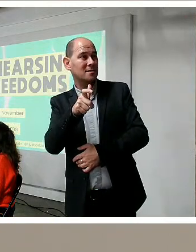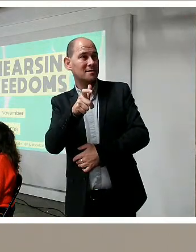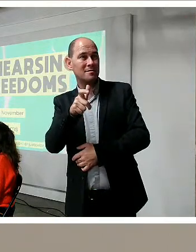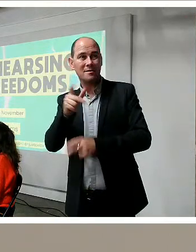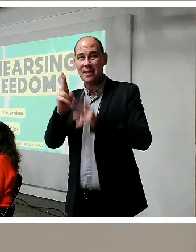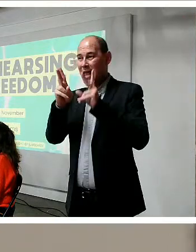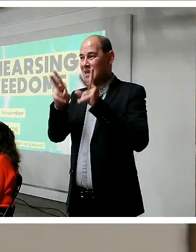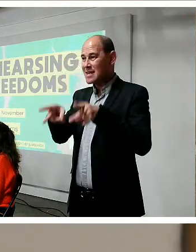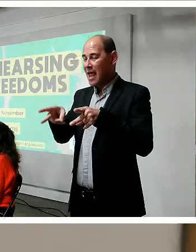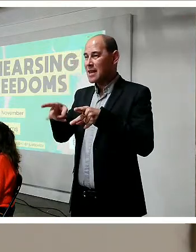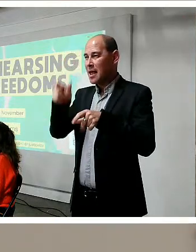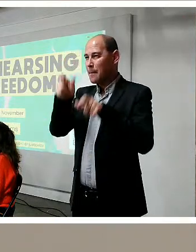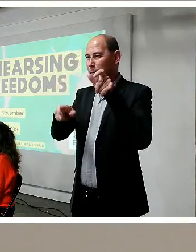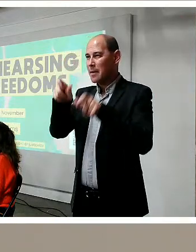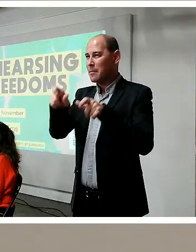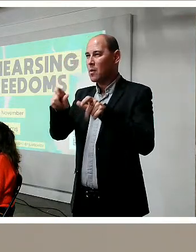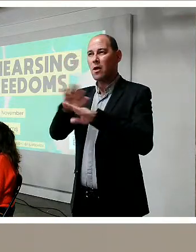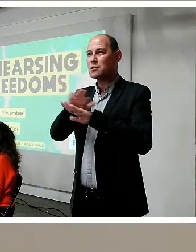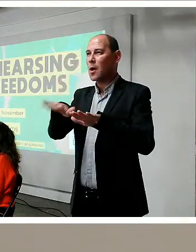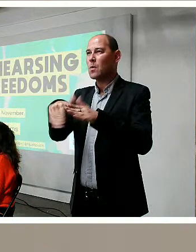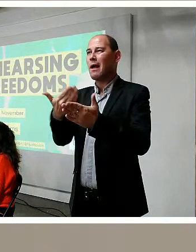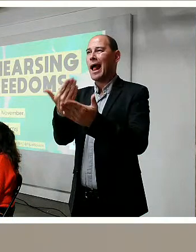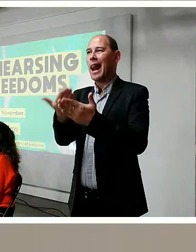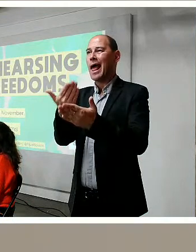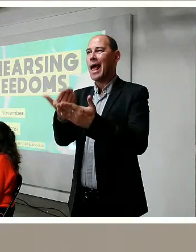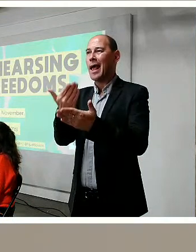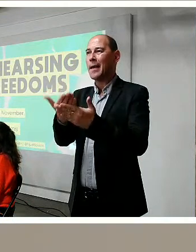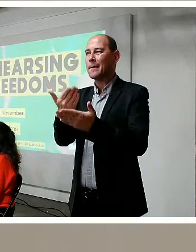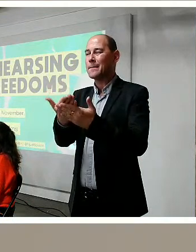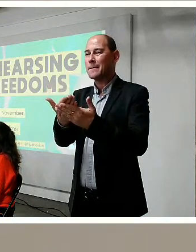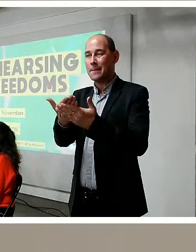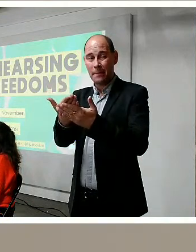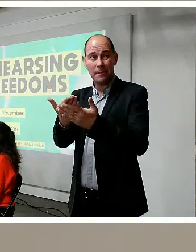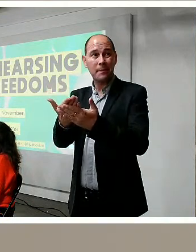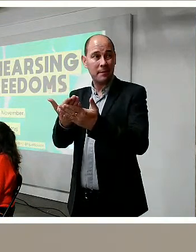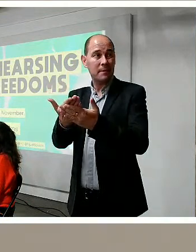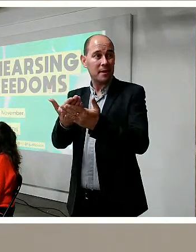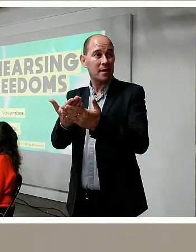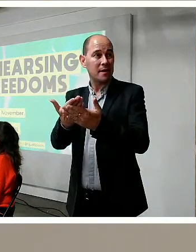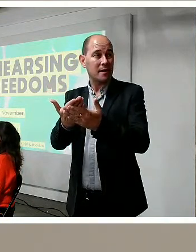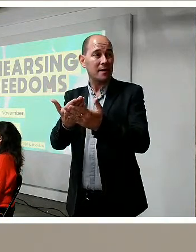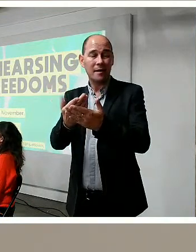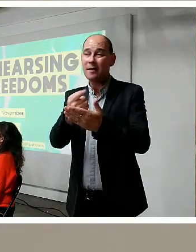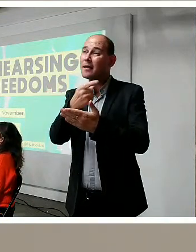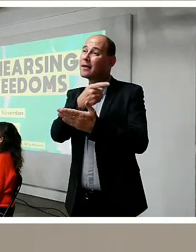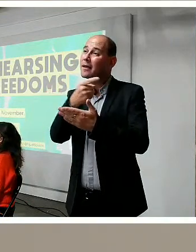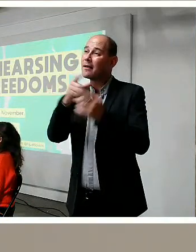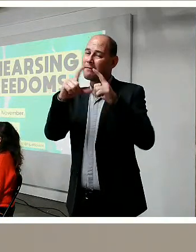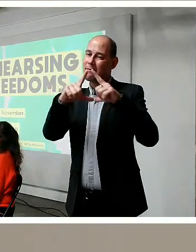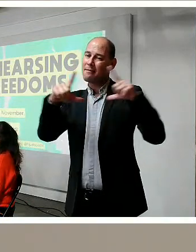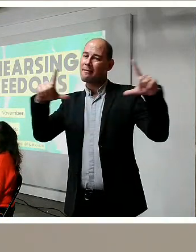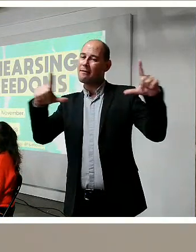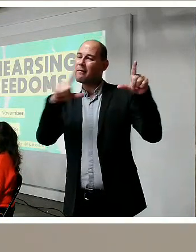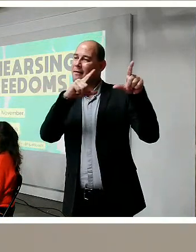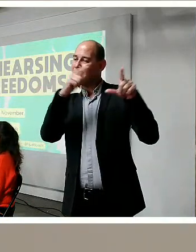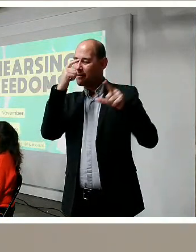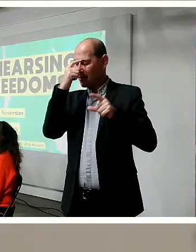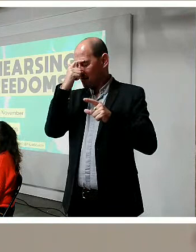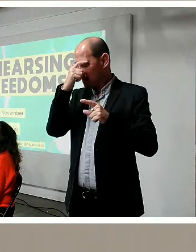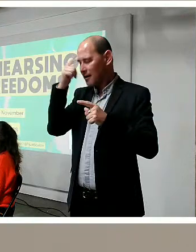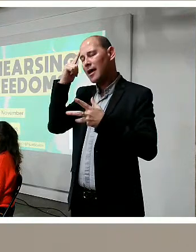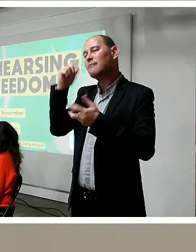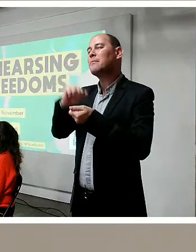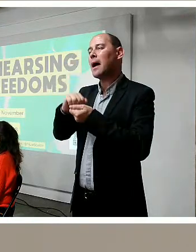And it reminded me of being at a Sisters Uncut march and screaming, dead women can't vote. And it reminded me that all struggles